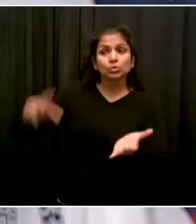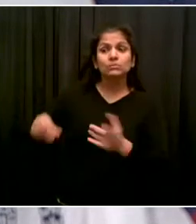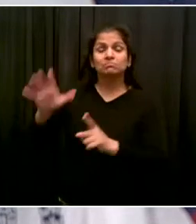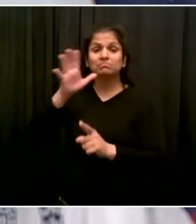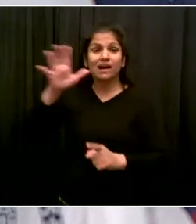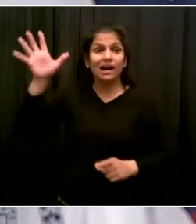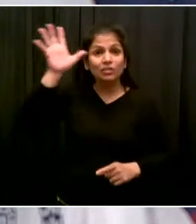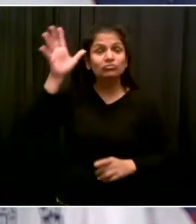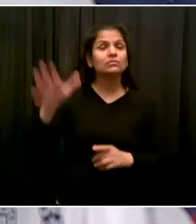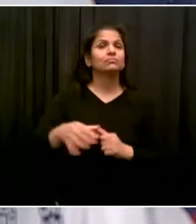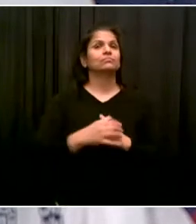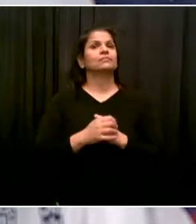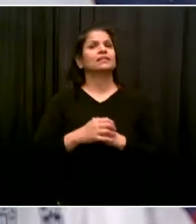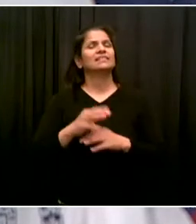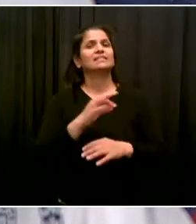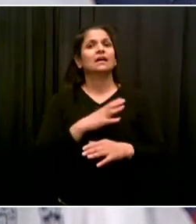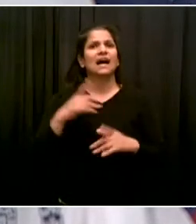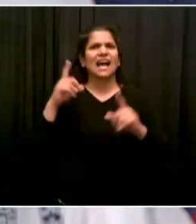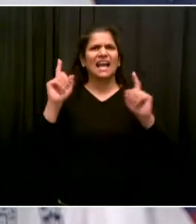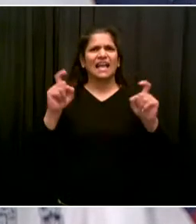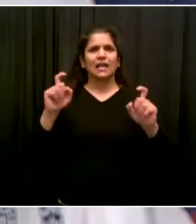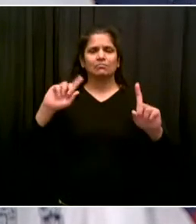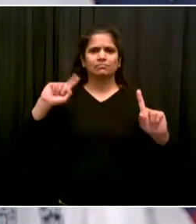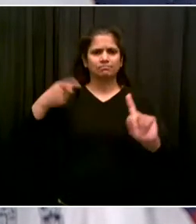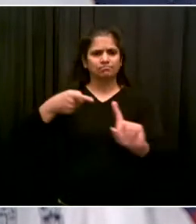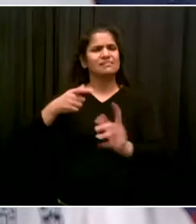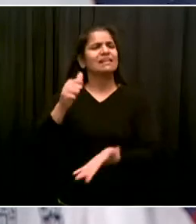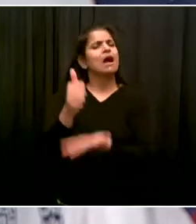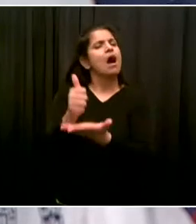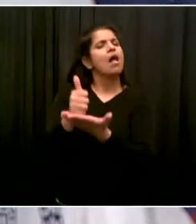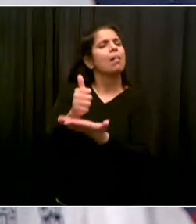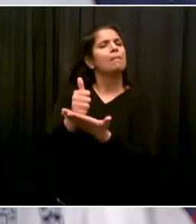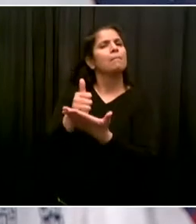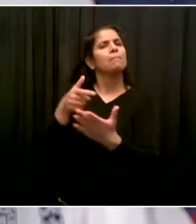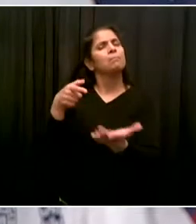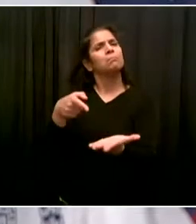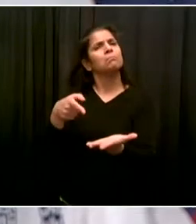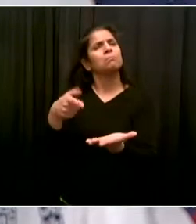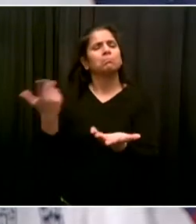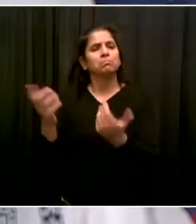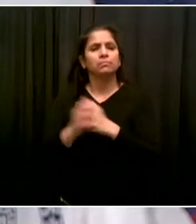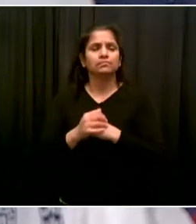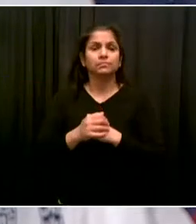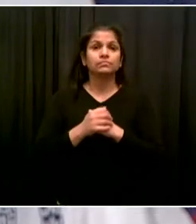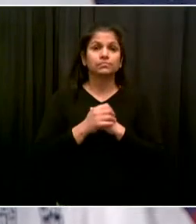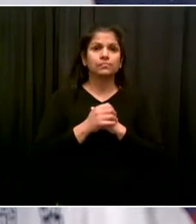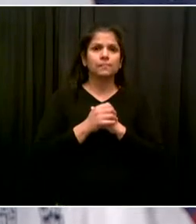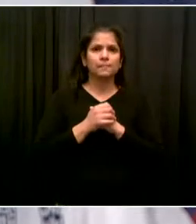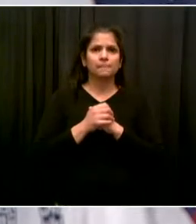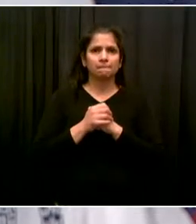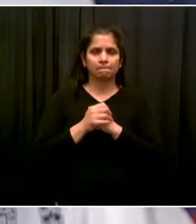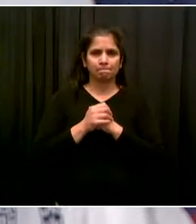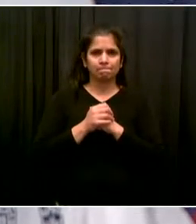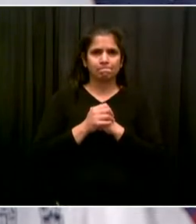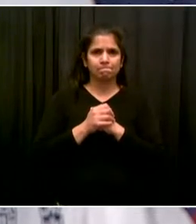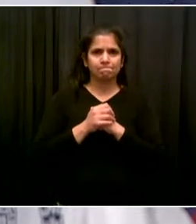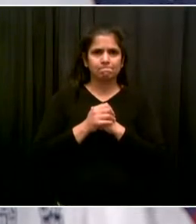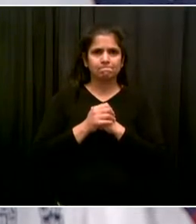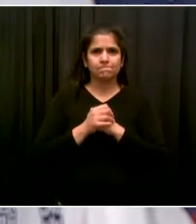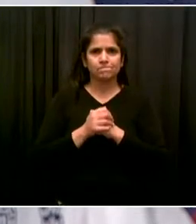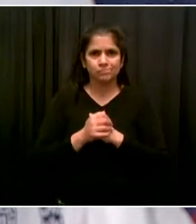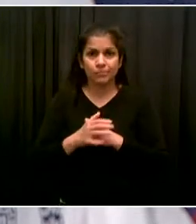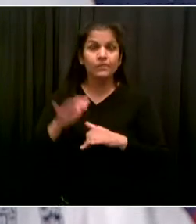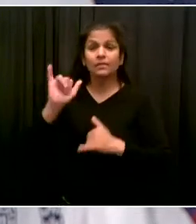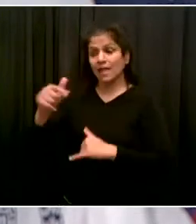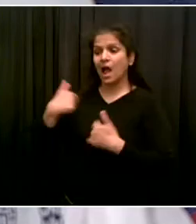them. And the more we've talked about it, our school's chancellor, Misha Ross Porter, and I, and our whole team, the more we've talked about it, the more we said we have to do